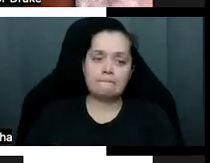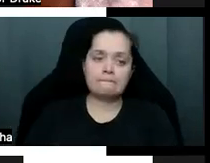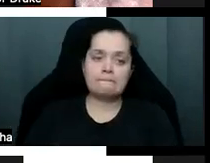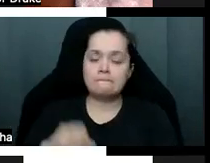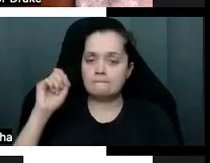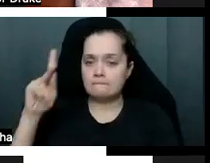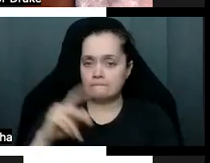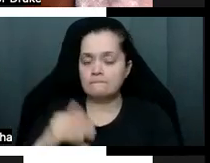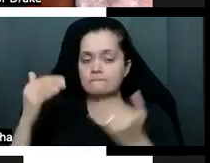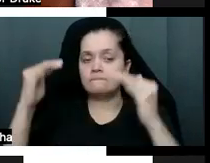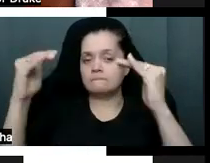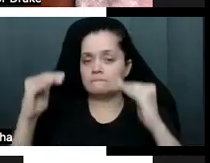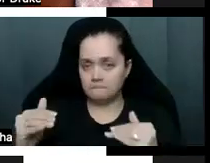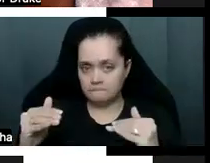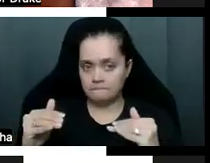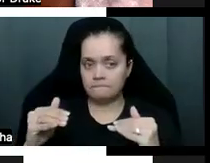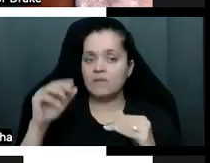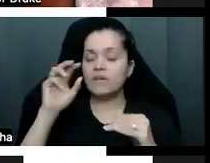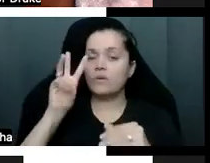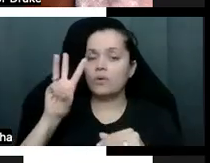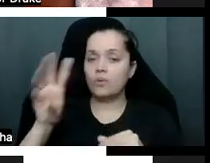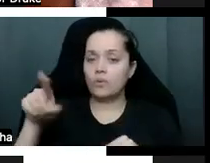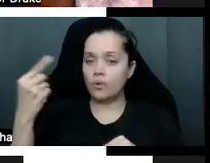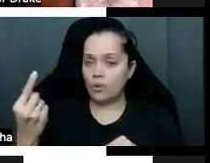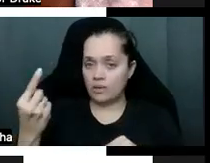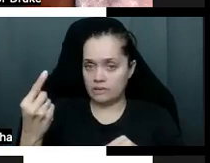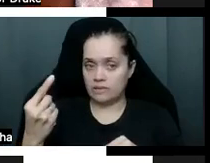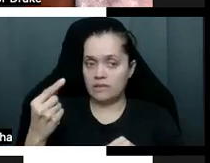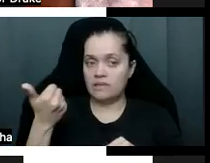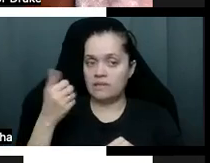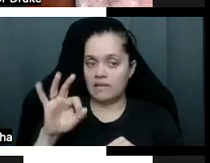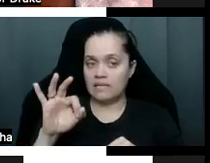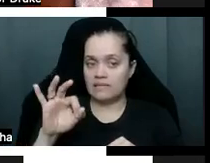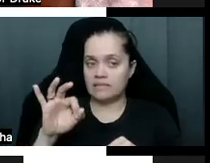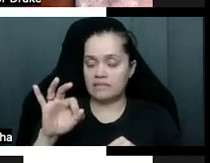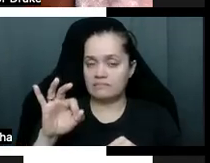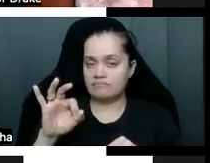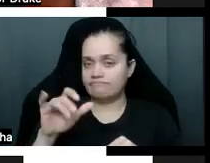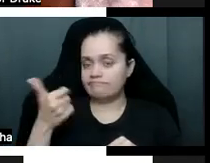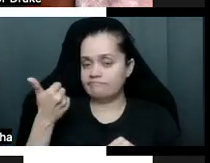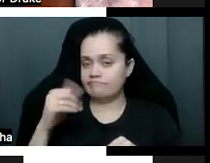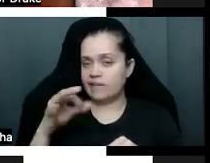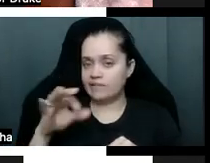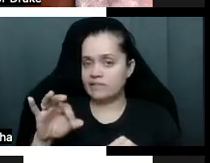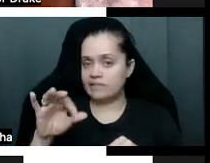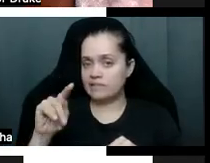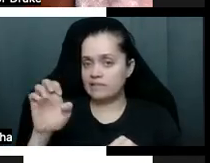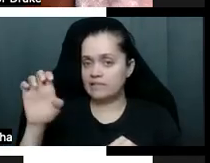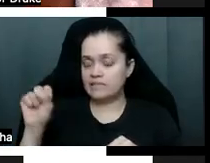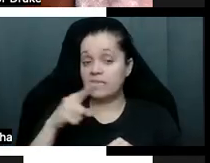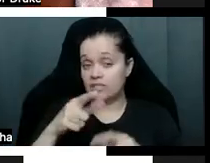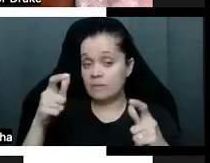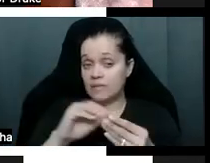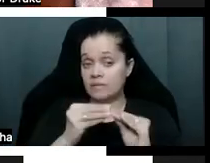Okay, then we got to World War I in the 19 teens. So now these are big numbers. Now we